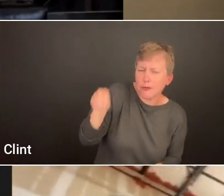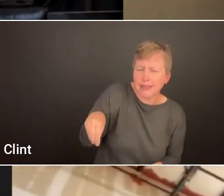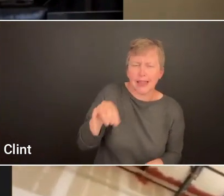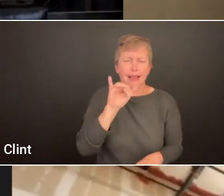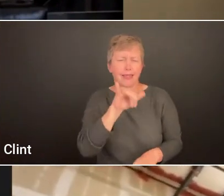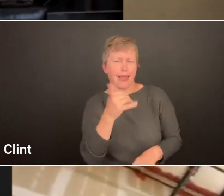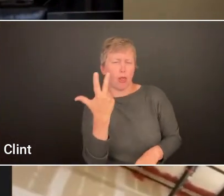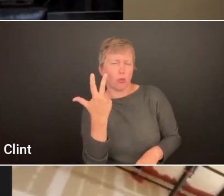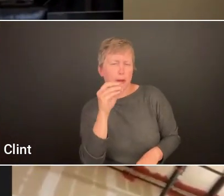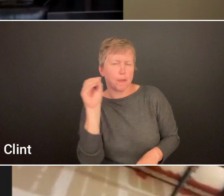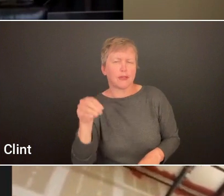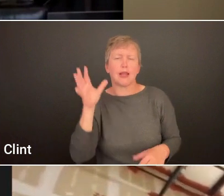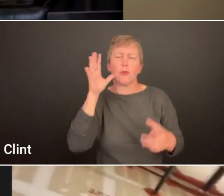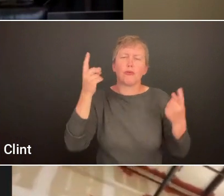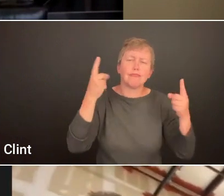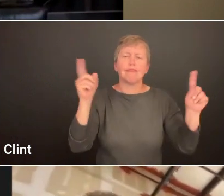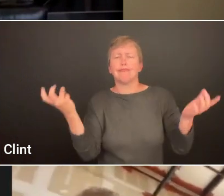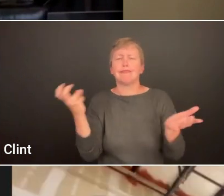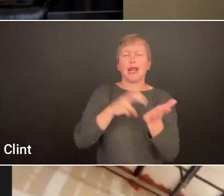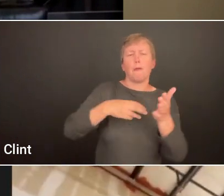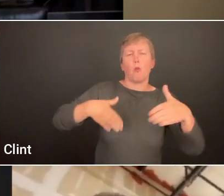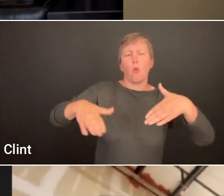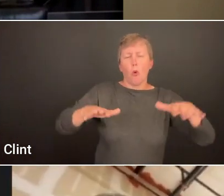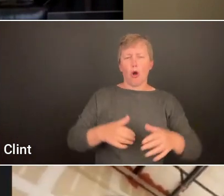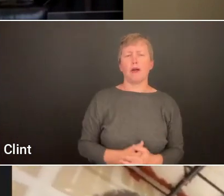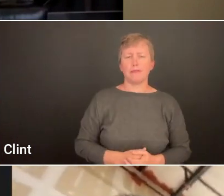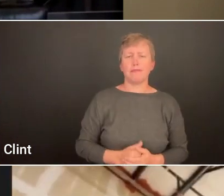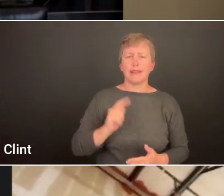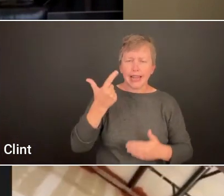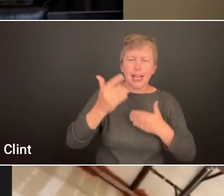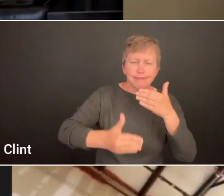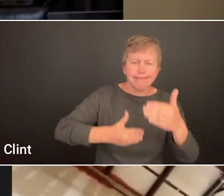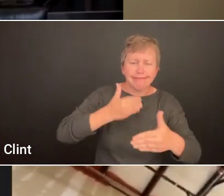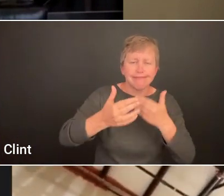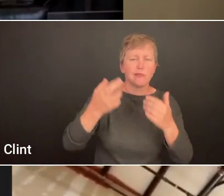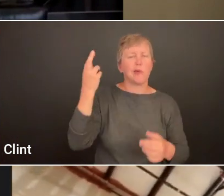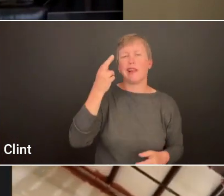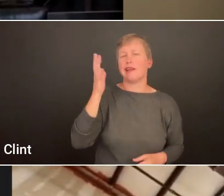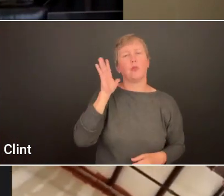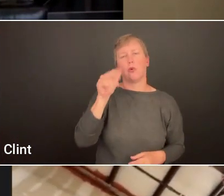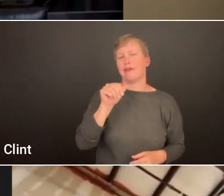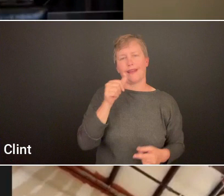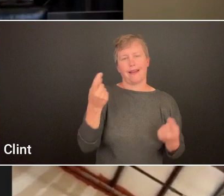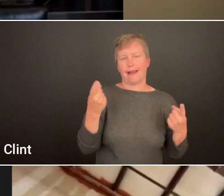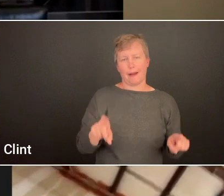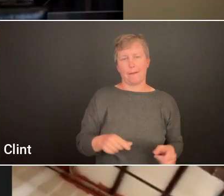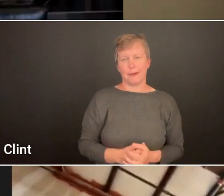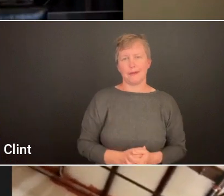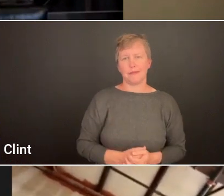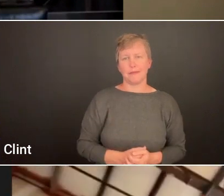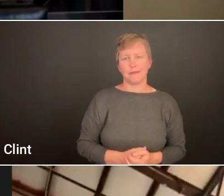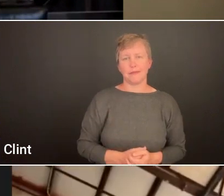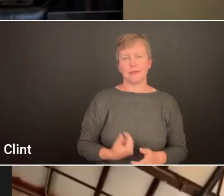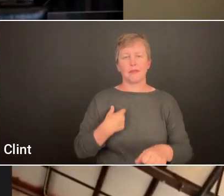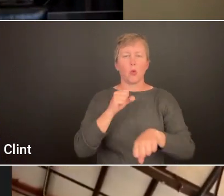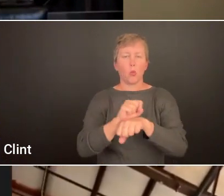ho, and we're going to be that 1% or 3% that get up and walk out of the rehab center. And turns out that we're not. And